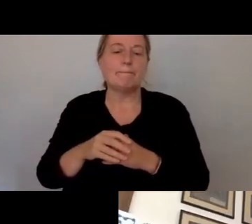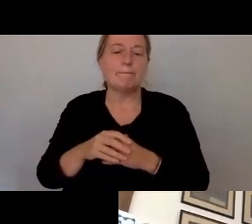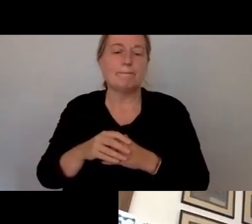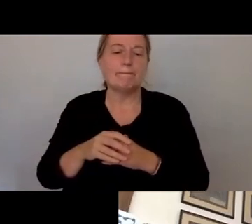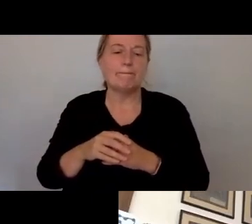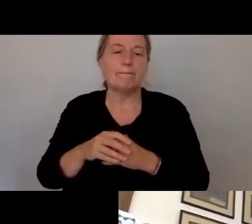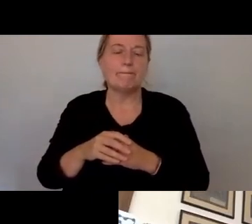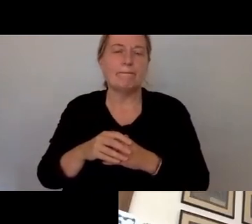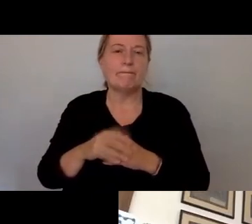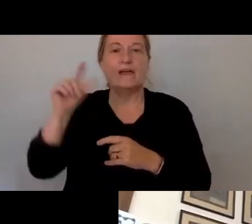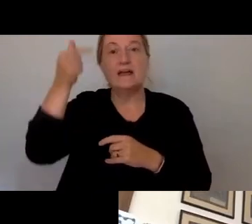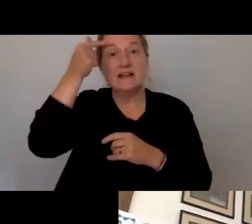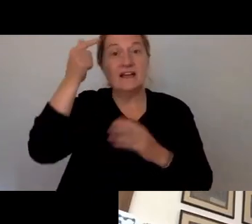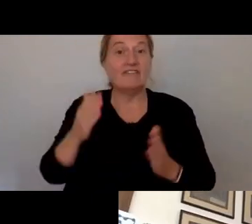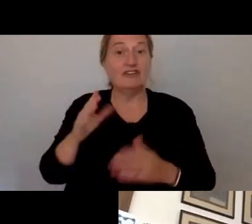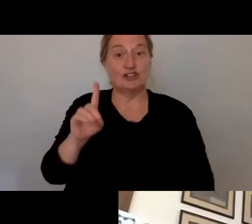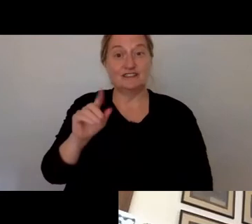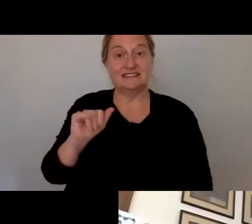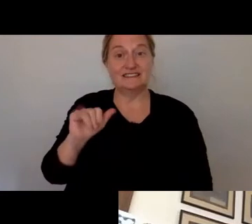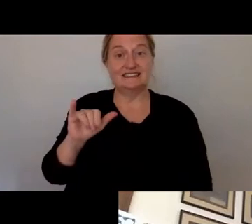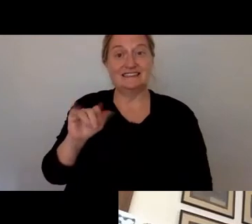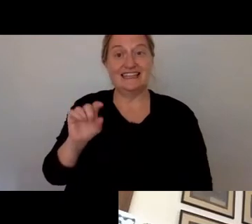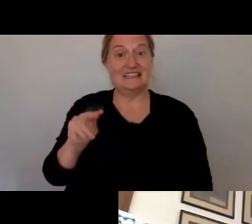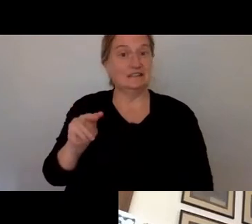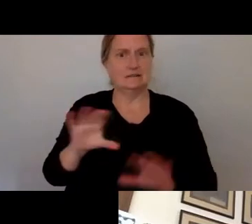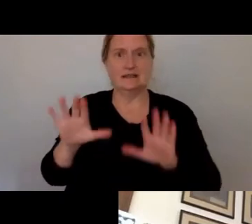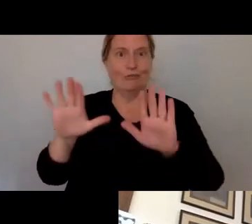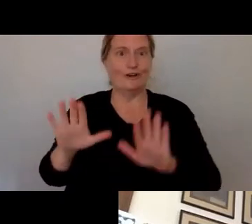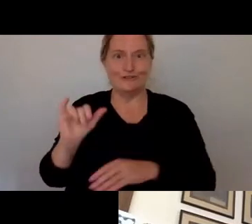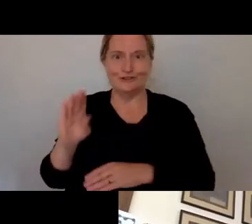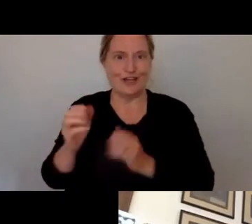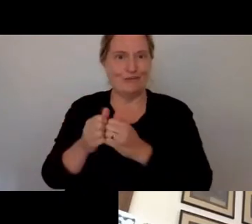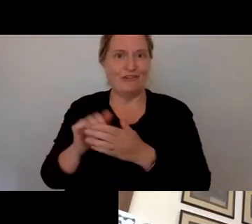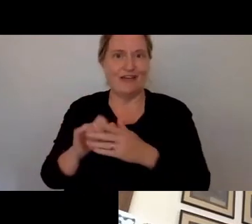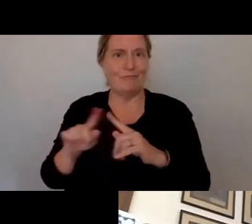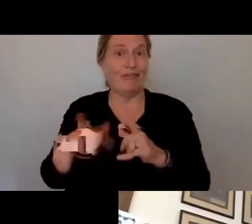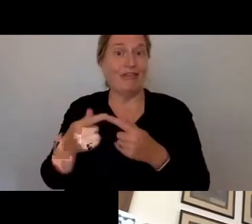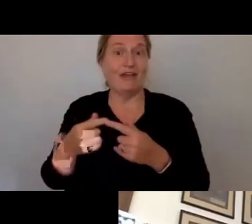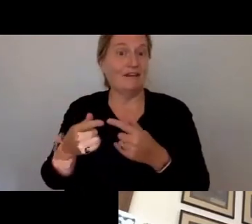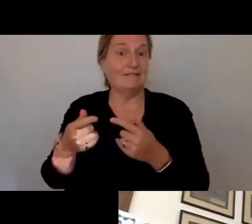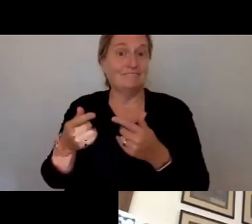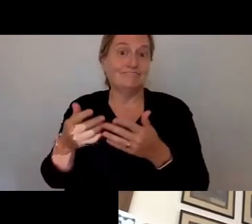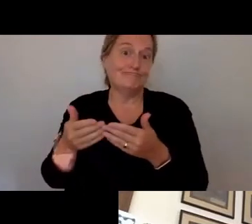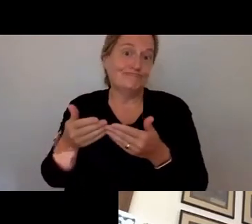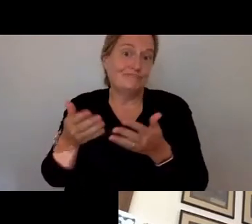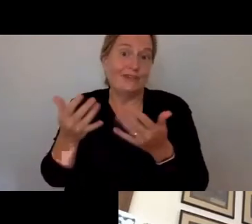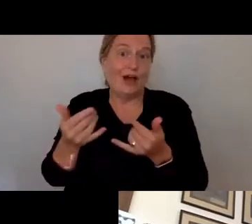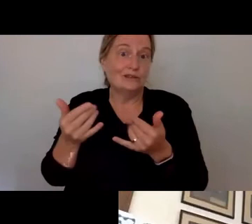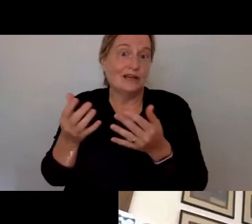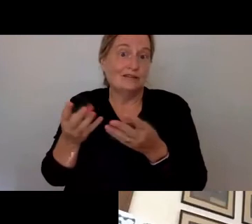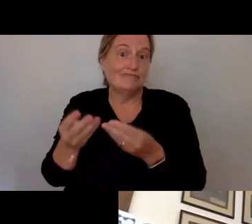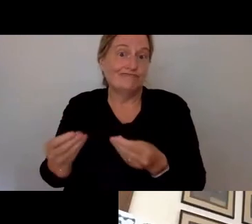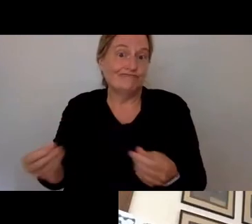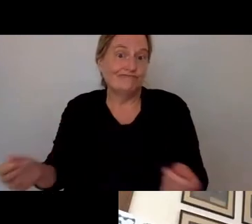Governor Dayton did an absolute wonderful job with that thing, and then it just kind of just fell on the wayside. And here's why. Jim and I have established there are